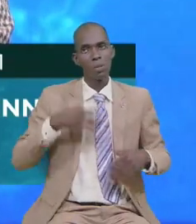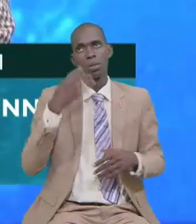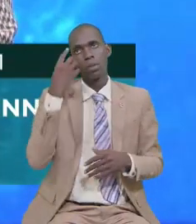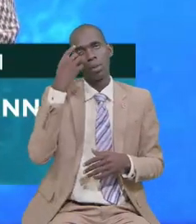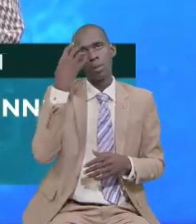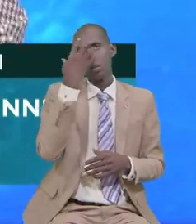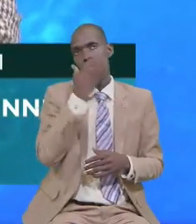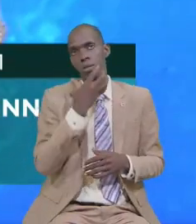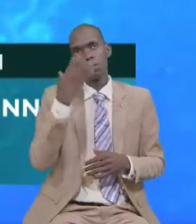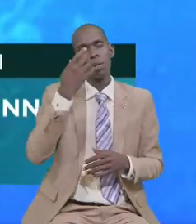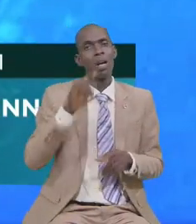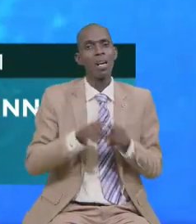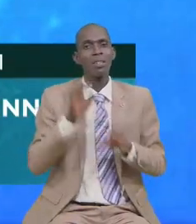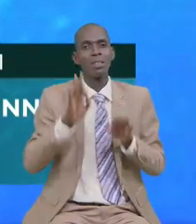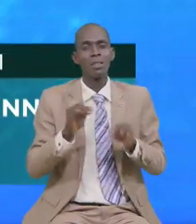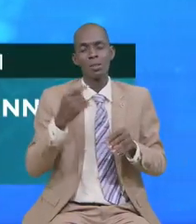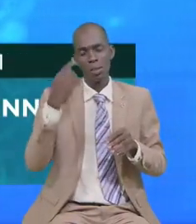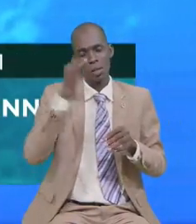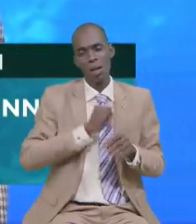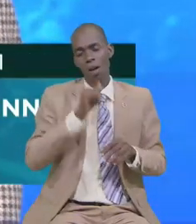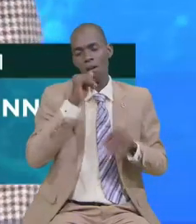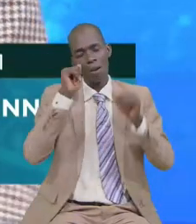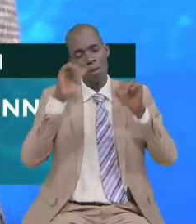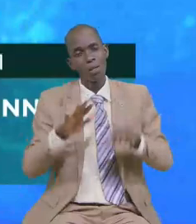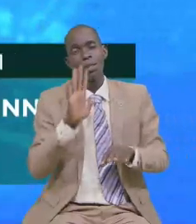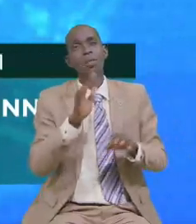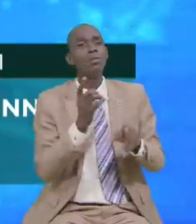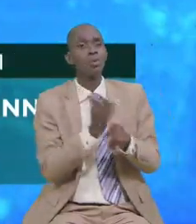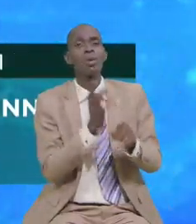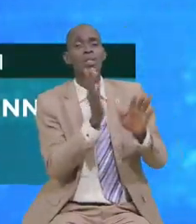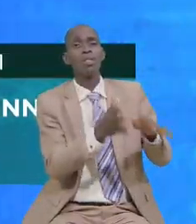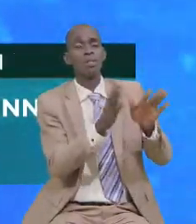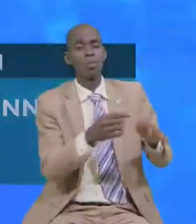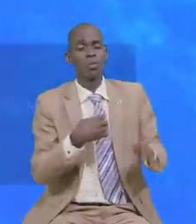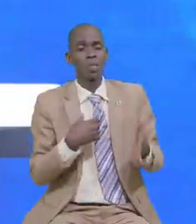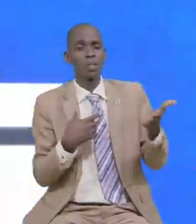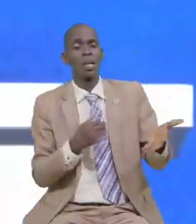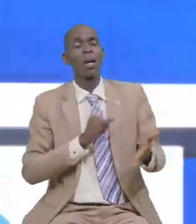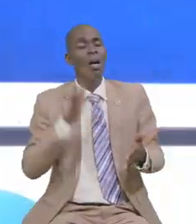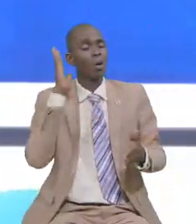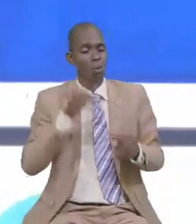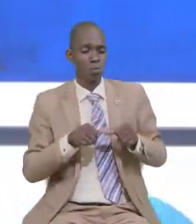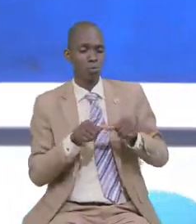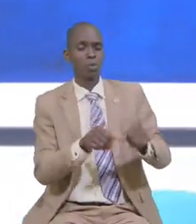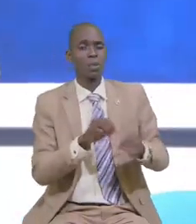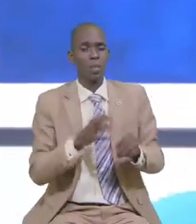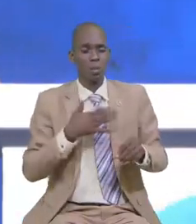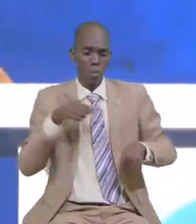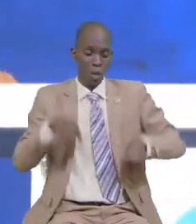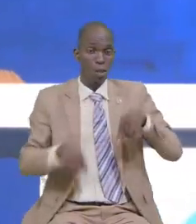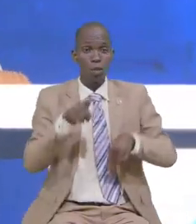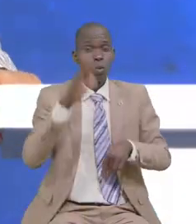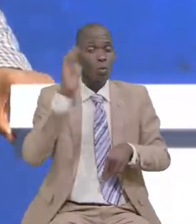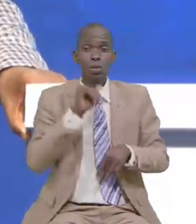I am fainting. And some people say, okay, leave it there, leave it there. I remain in my paralysis. You will not